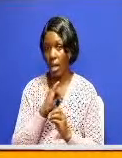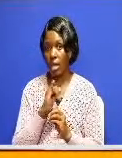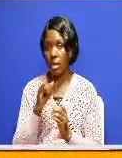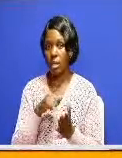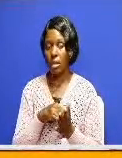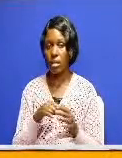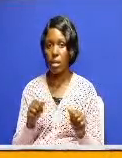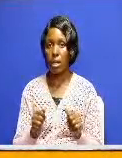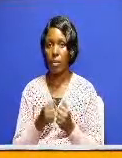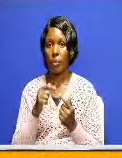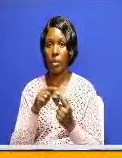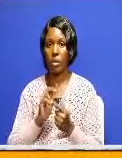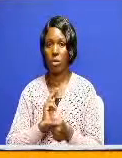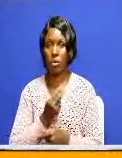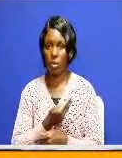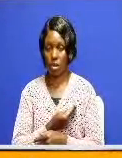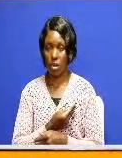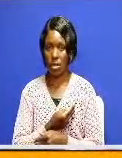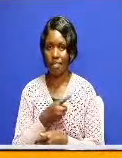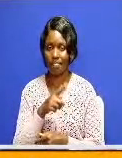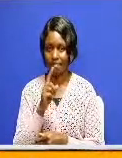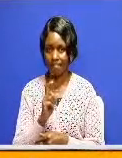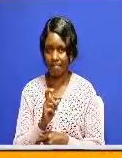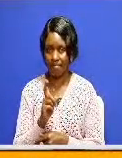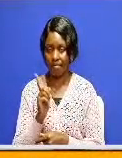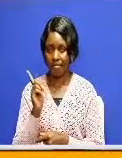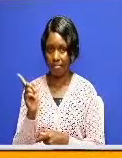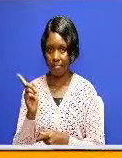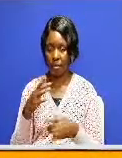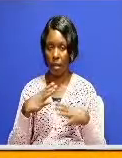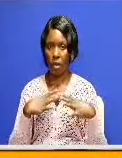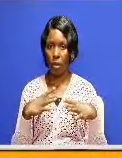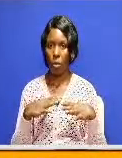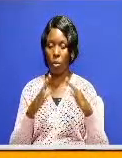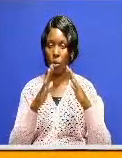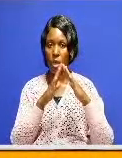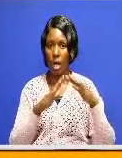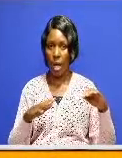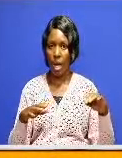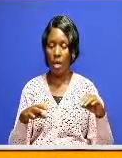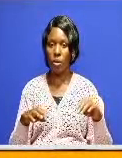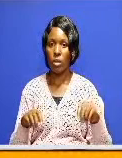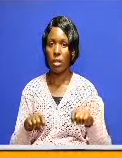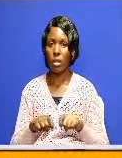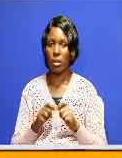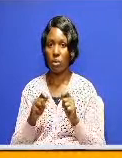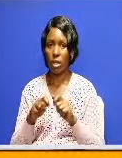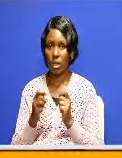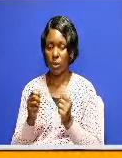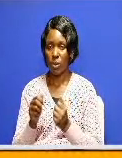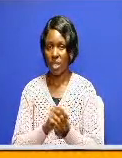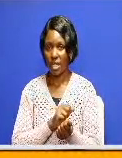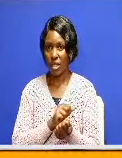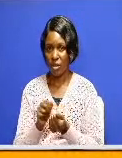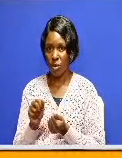Why? Baba nabo, na agurobora nyombashi osha ya dharu otero isiri, nene mezi na polisi mwaka mudhuru. Harebo kinyitembere